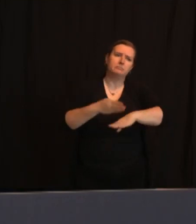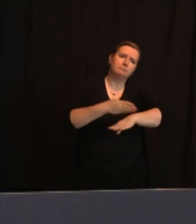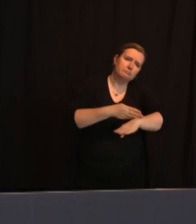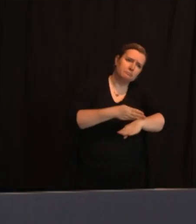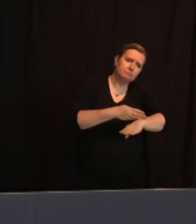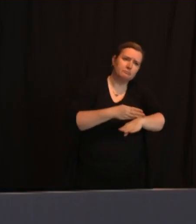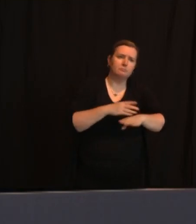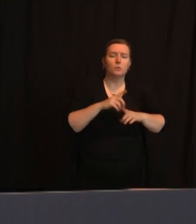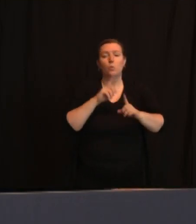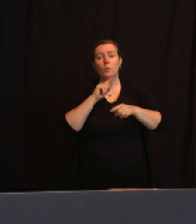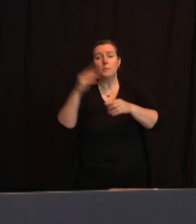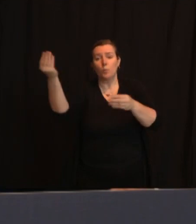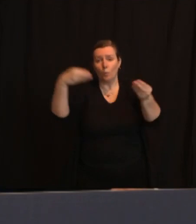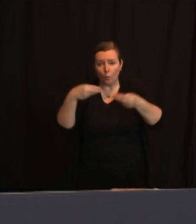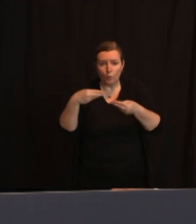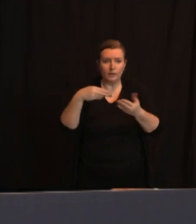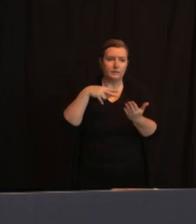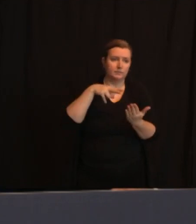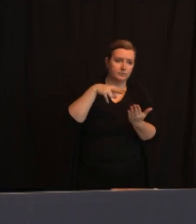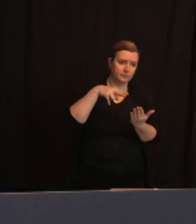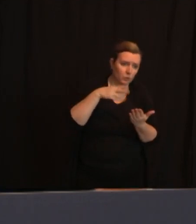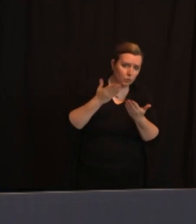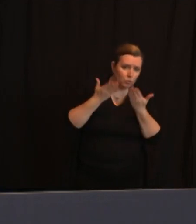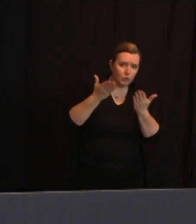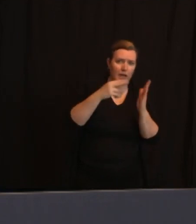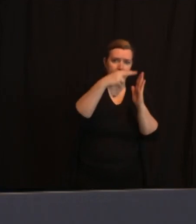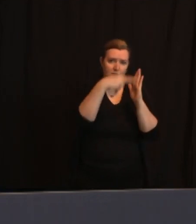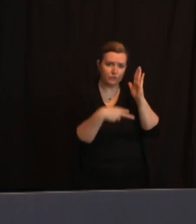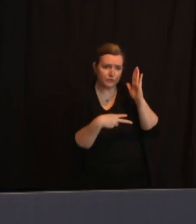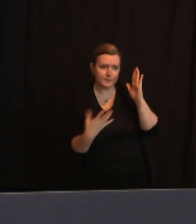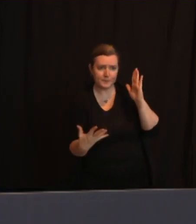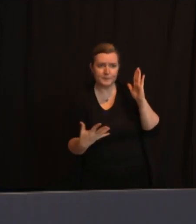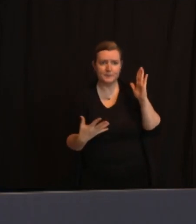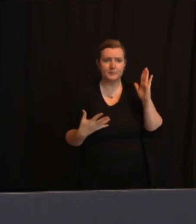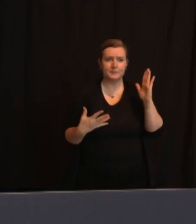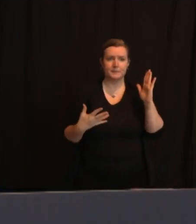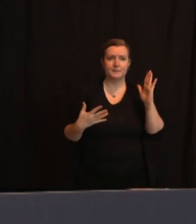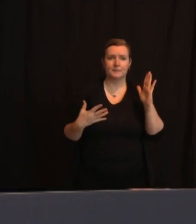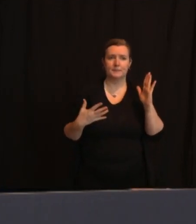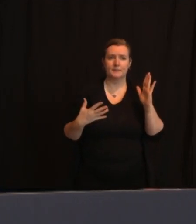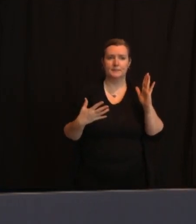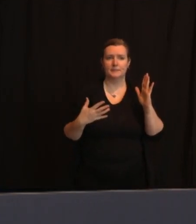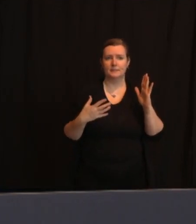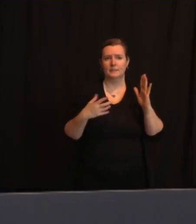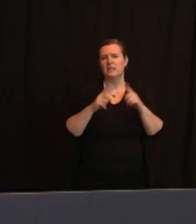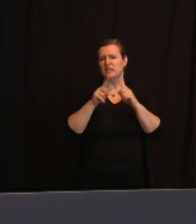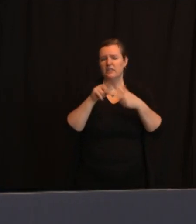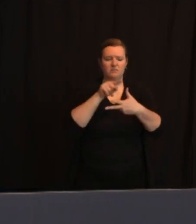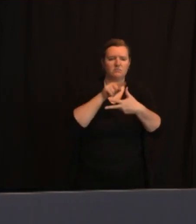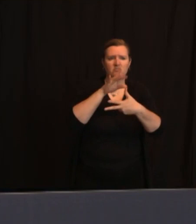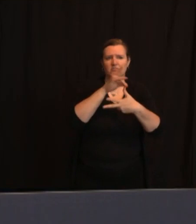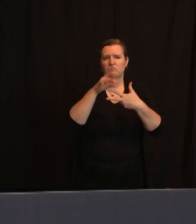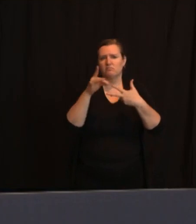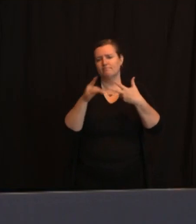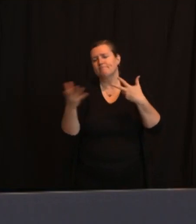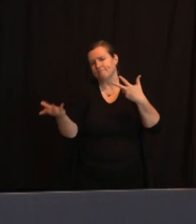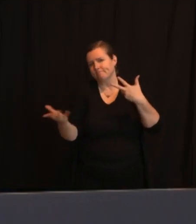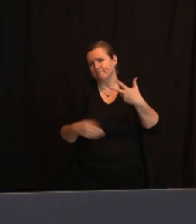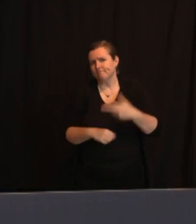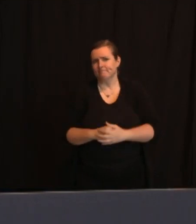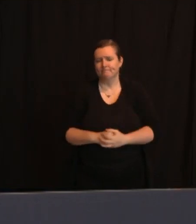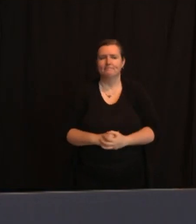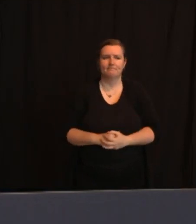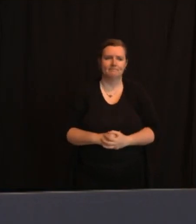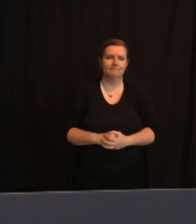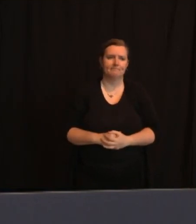and recommendations to address gaps, as the governor mentioned, then that's where we'll go. But we're willing to go wherever the facts